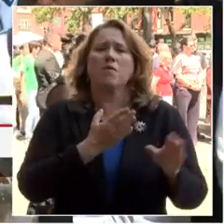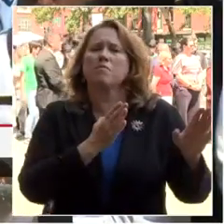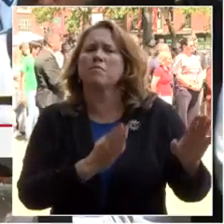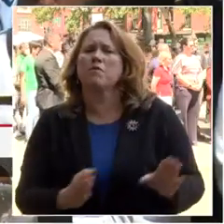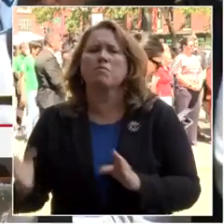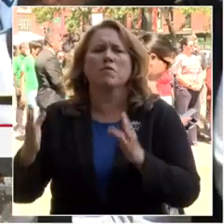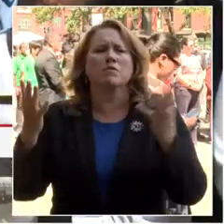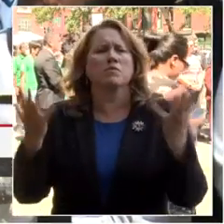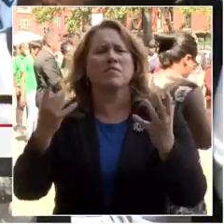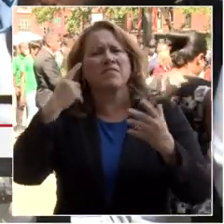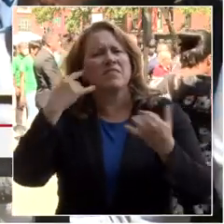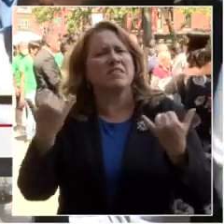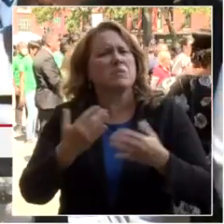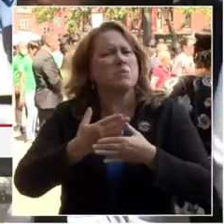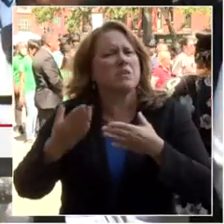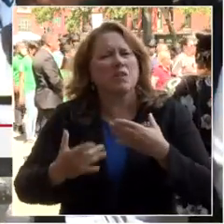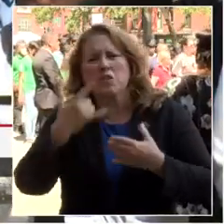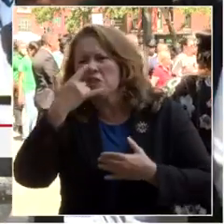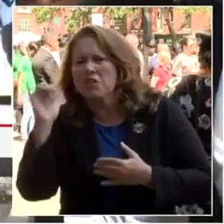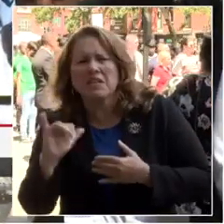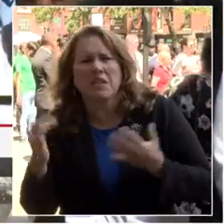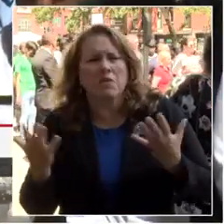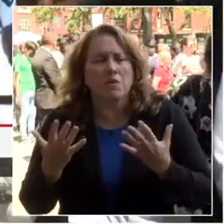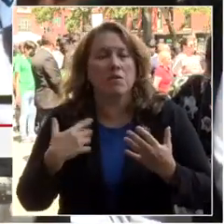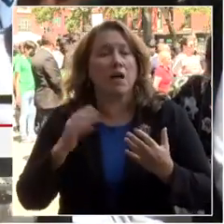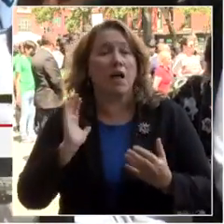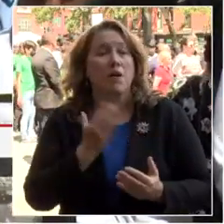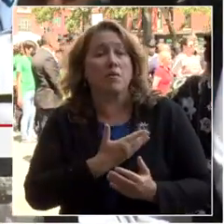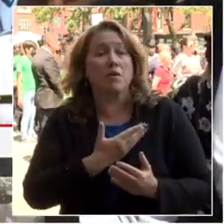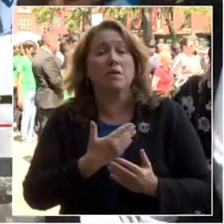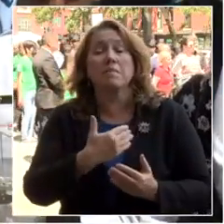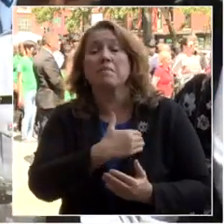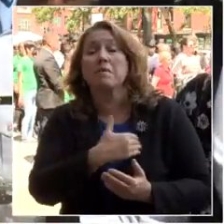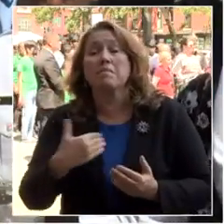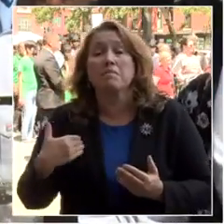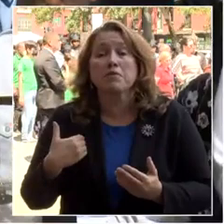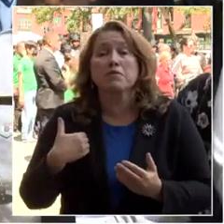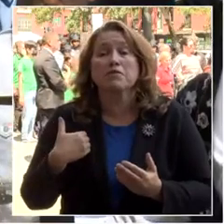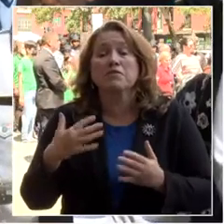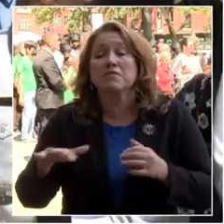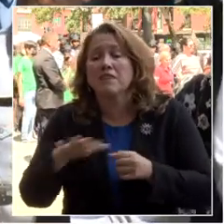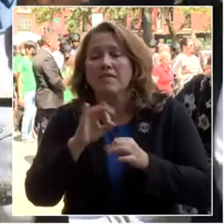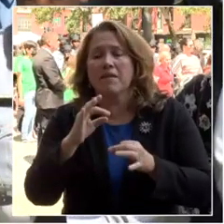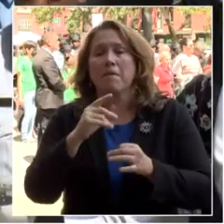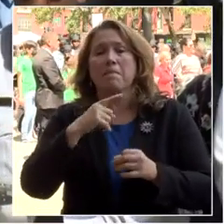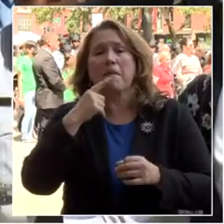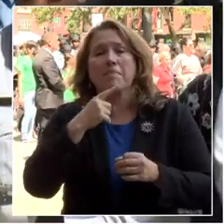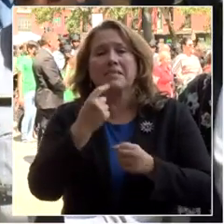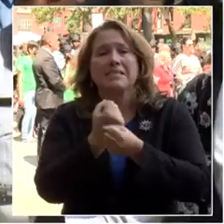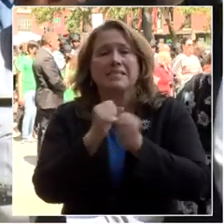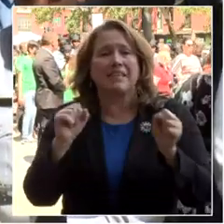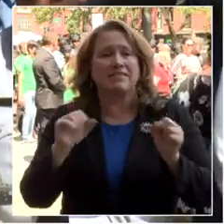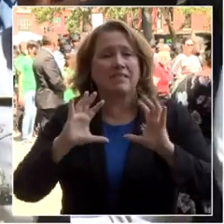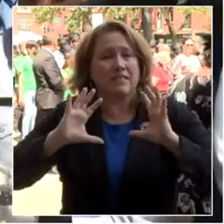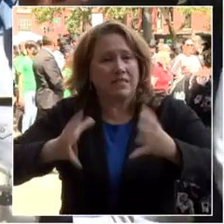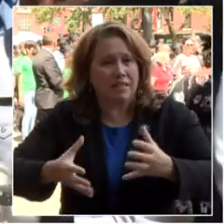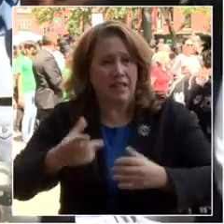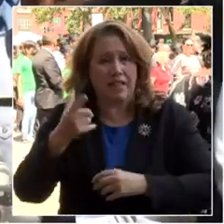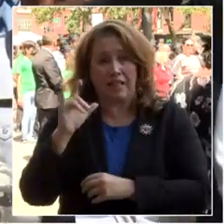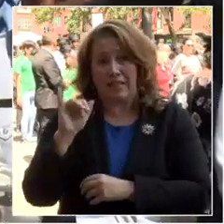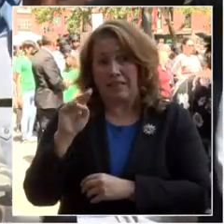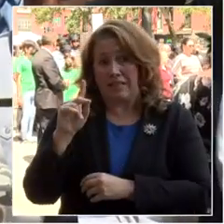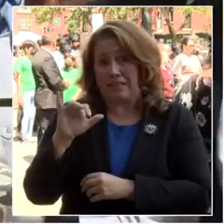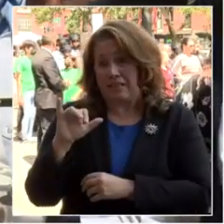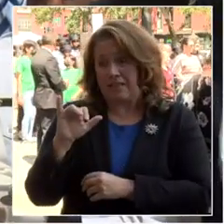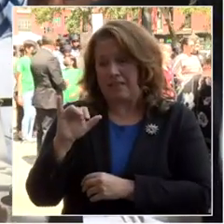the weekend. I'm joined by members of our public safety team to include Director Linda Harley Harper,